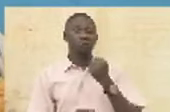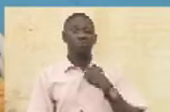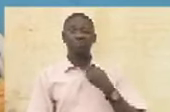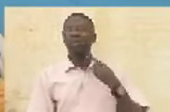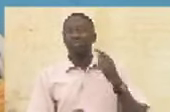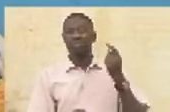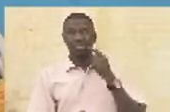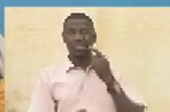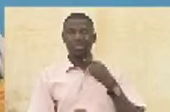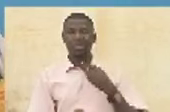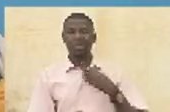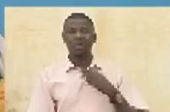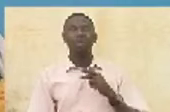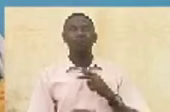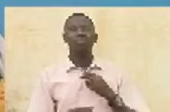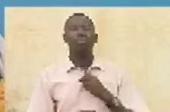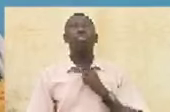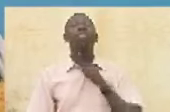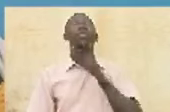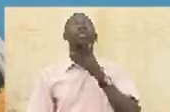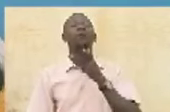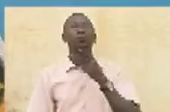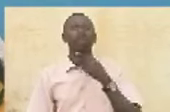during those days, even if I breathe,